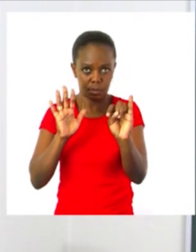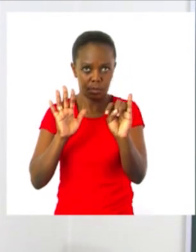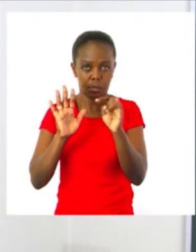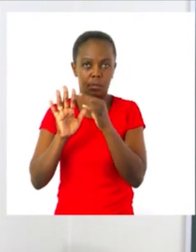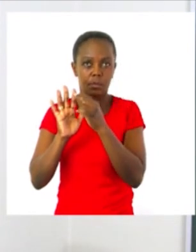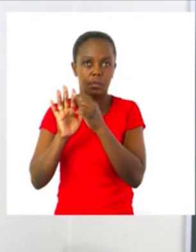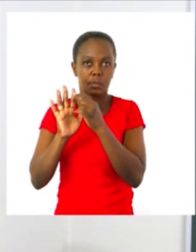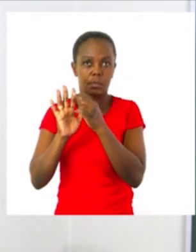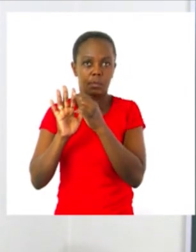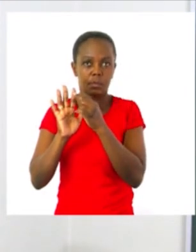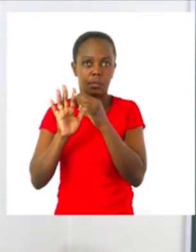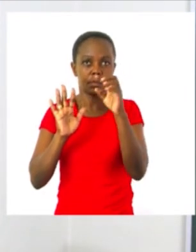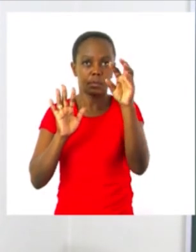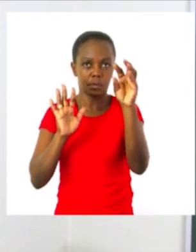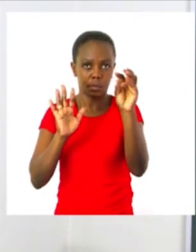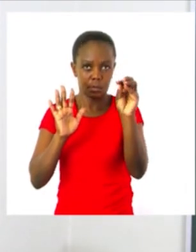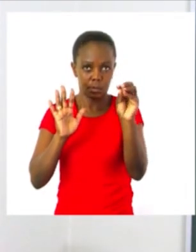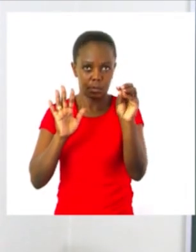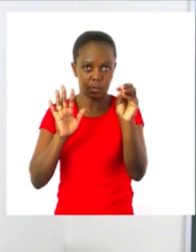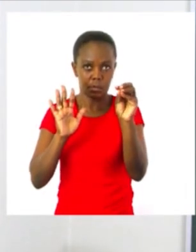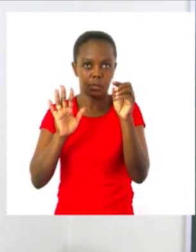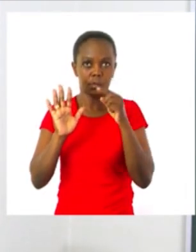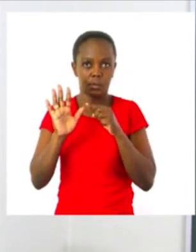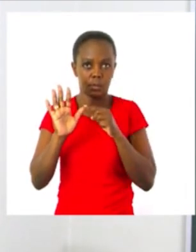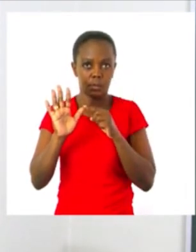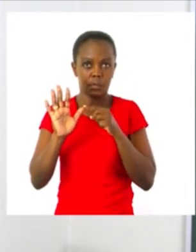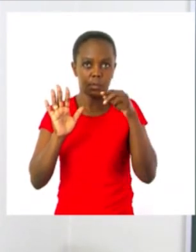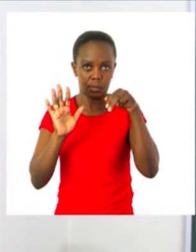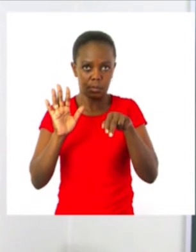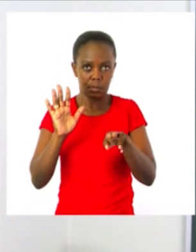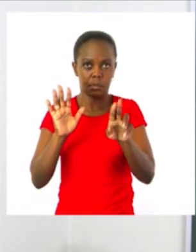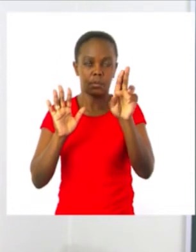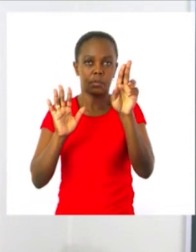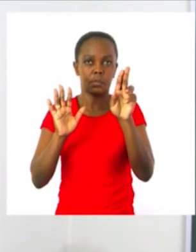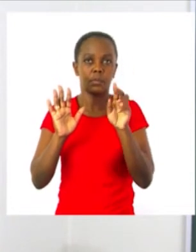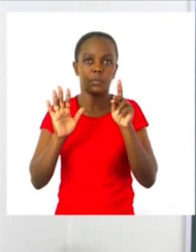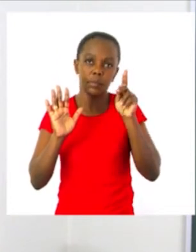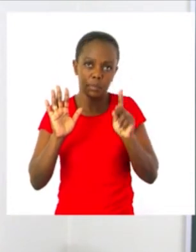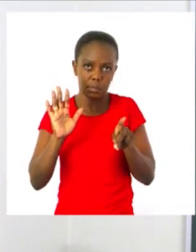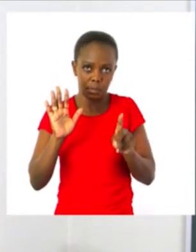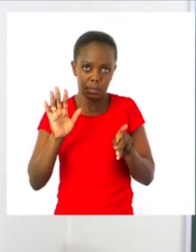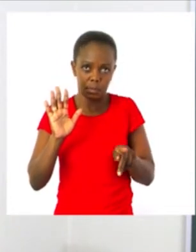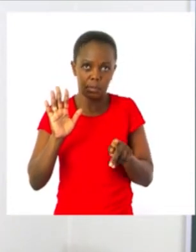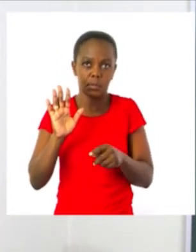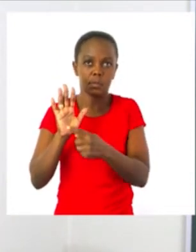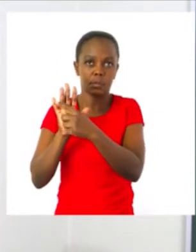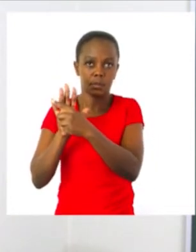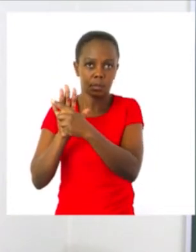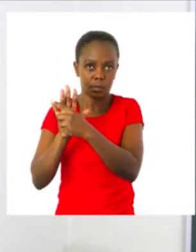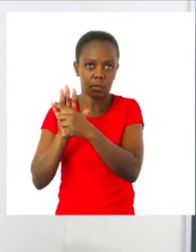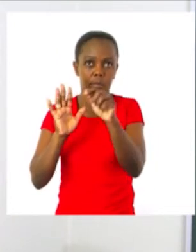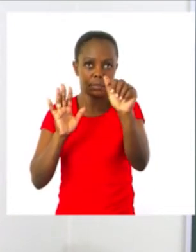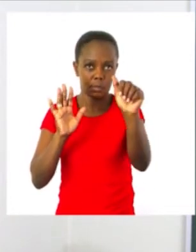ink, O for orange, A for umbrella. Let's do that again.